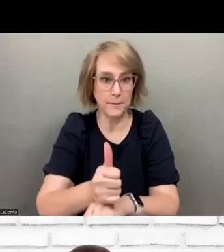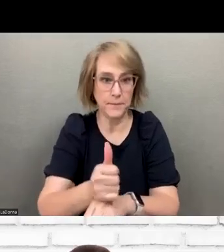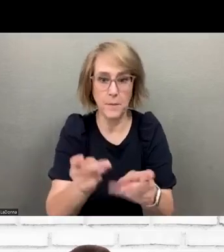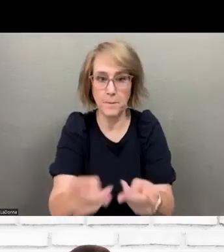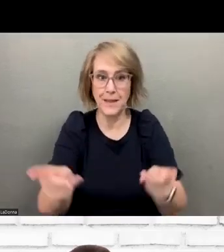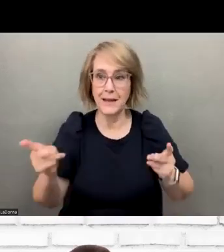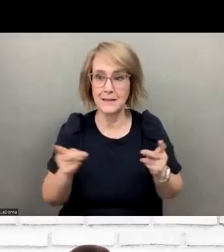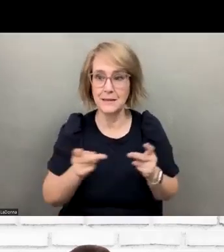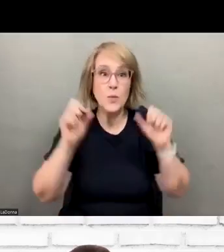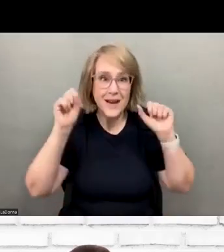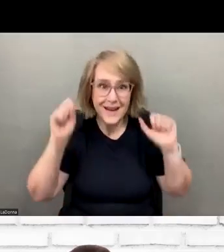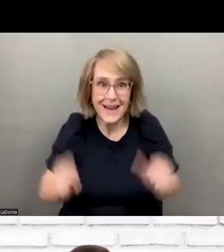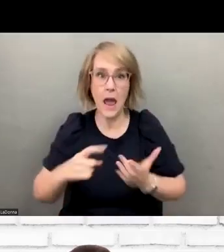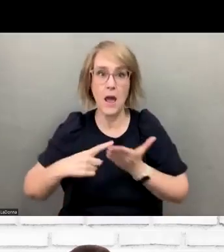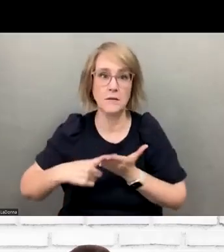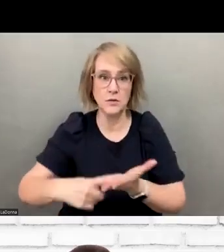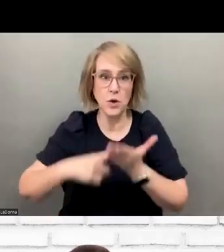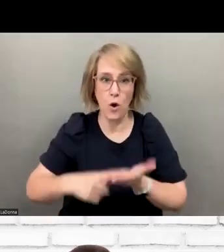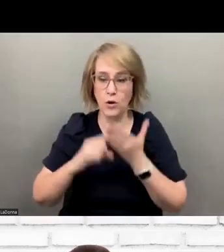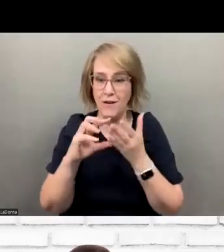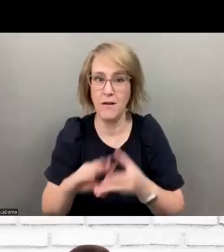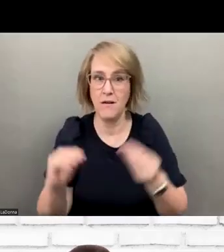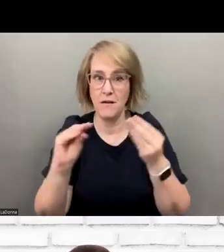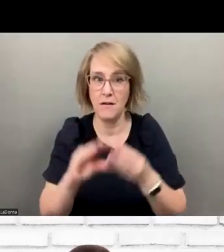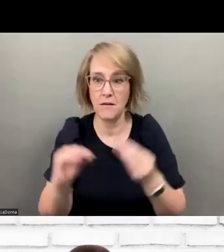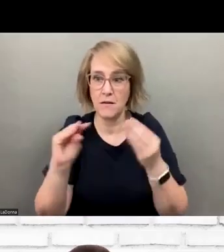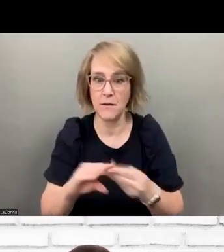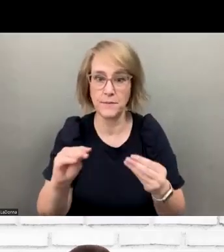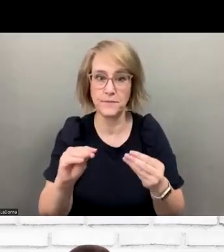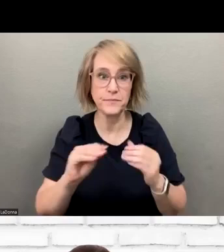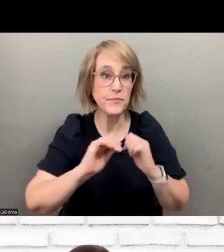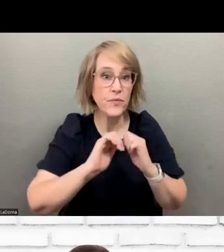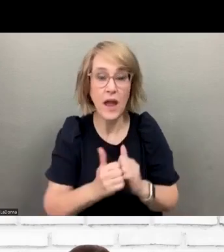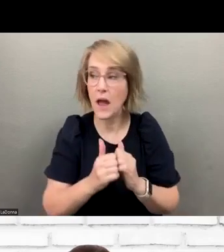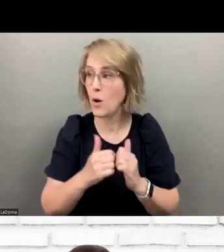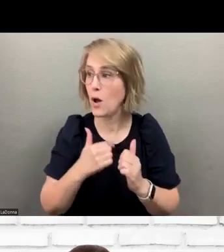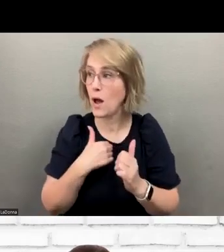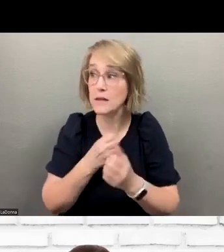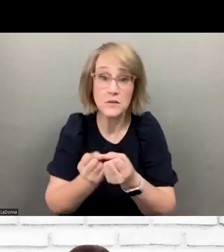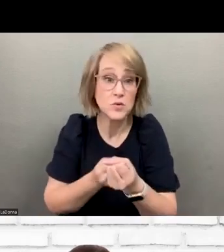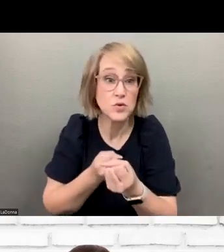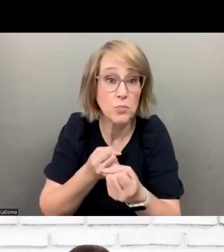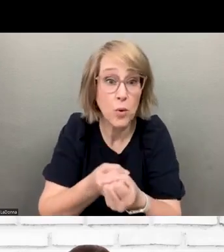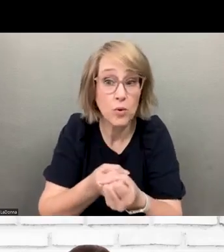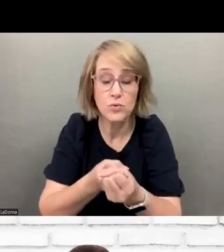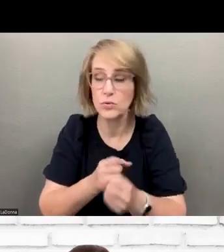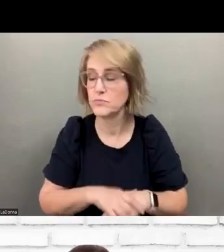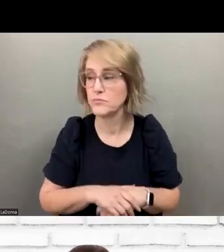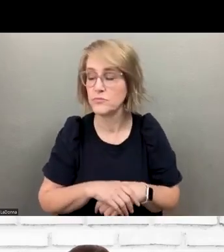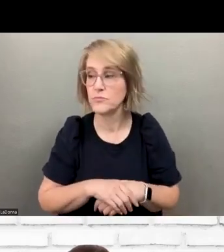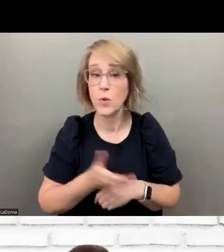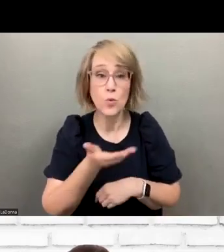to have this type of dialogue as a means of being a source of support, or being a resource